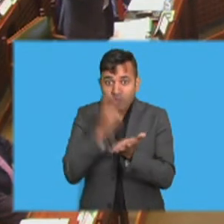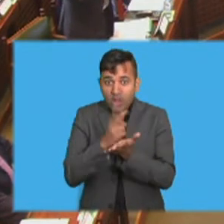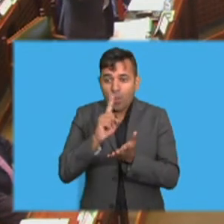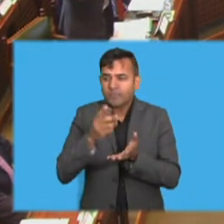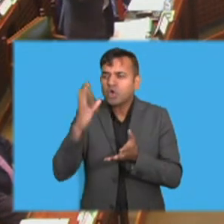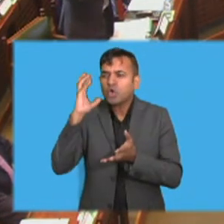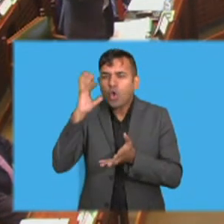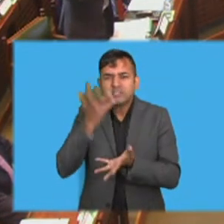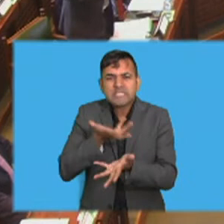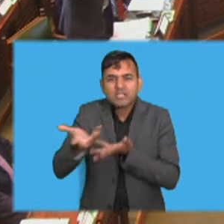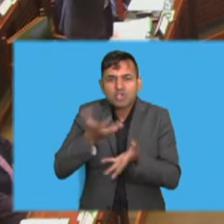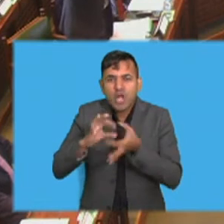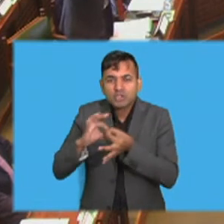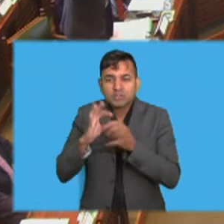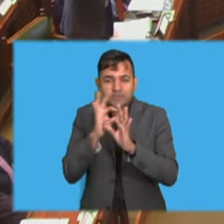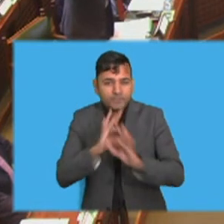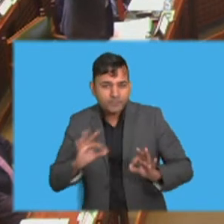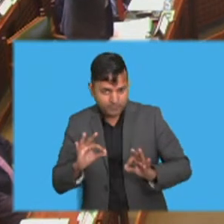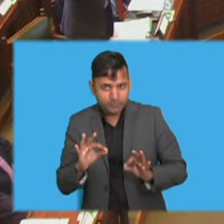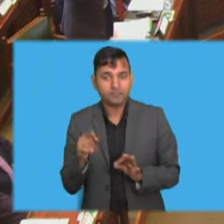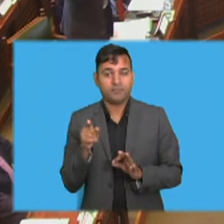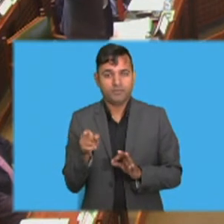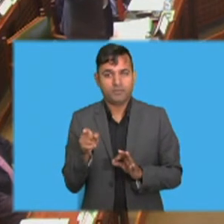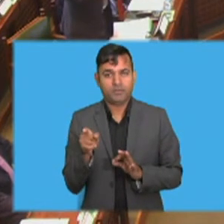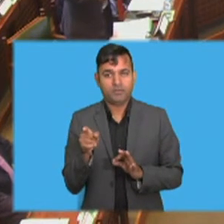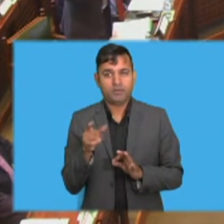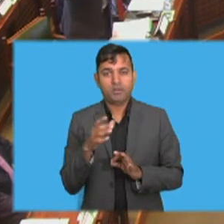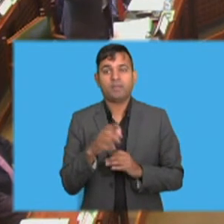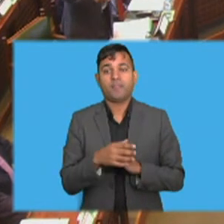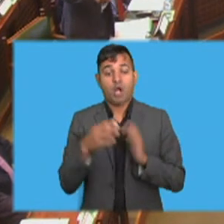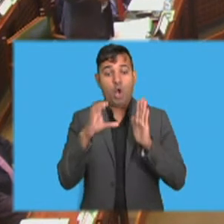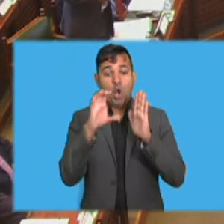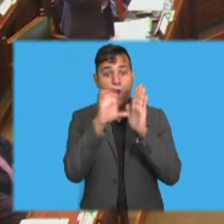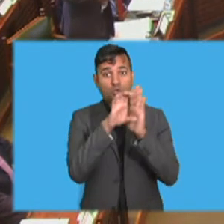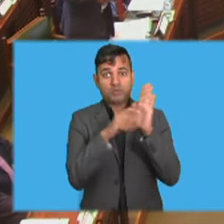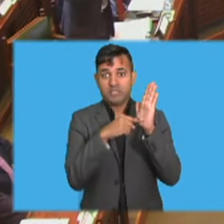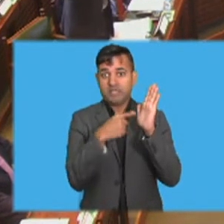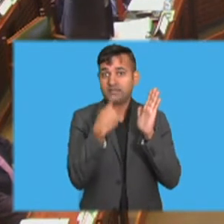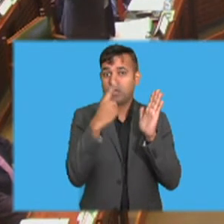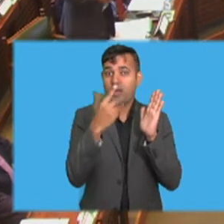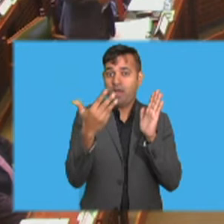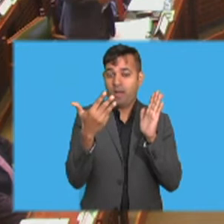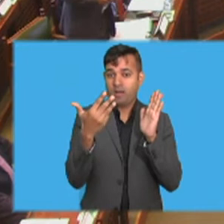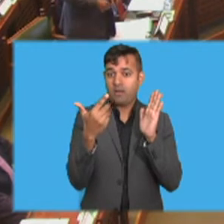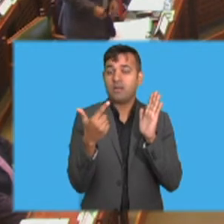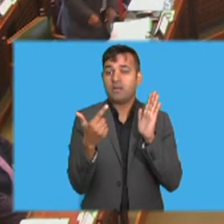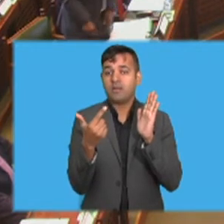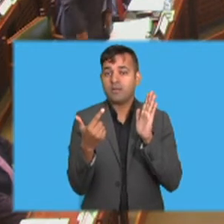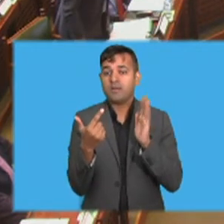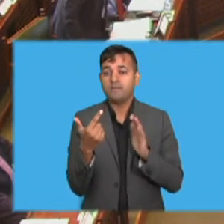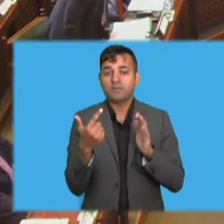Minister inform this House whether Section 119 of the Constitution, which requires the Mercy Commission, will be established soon?